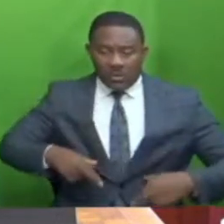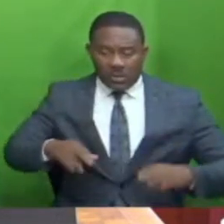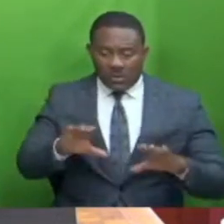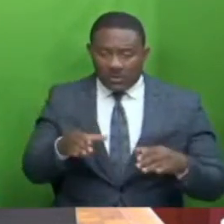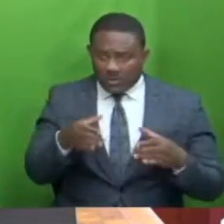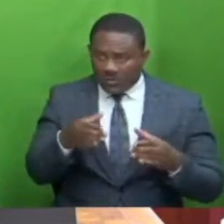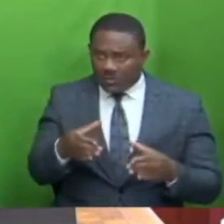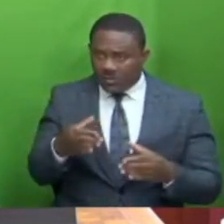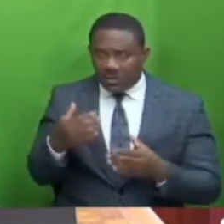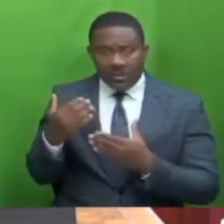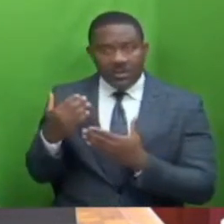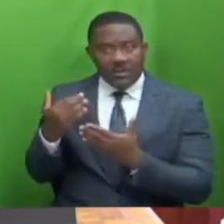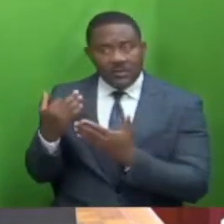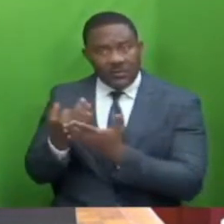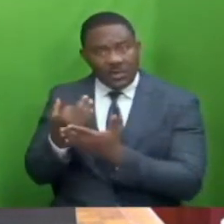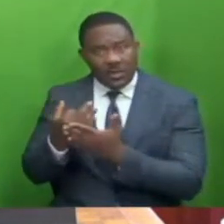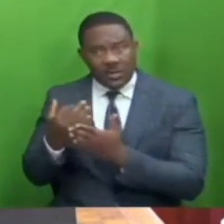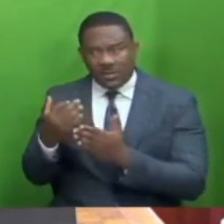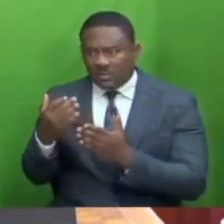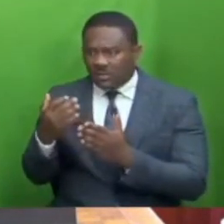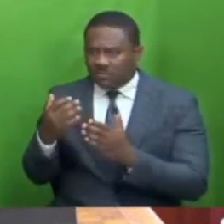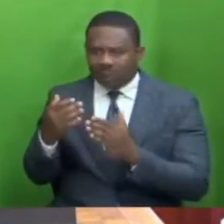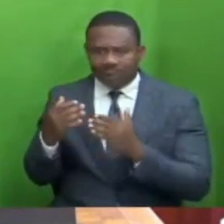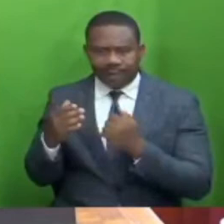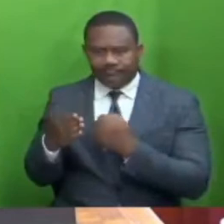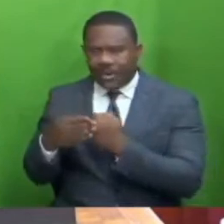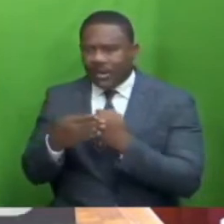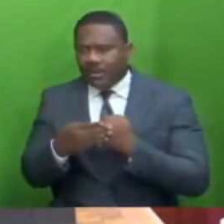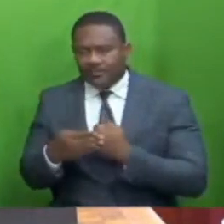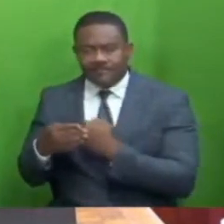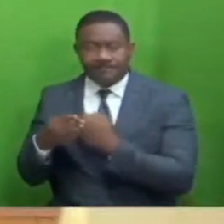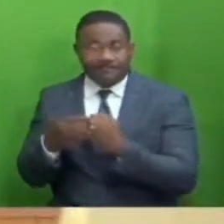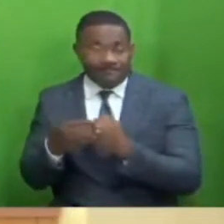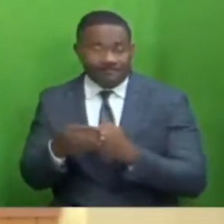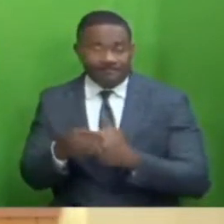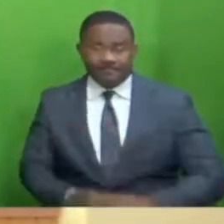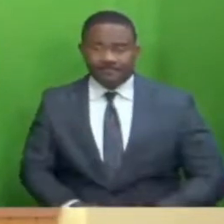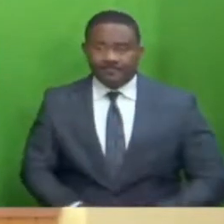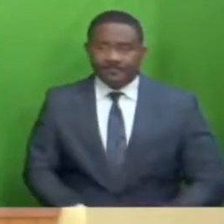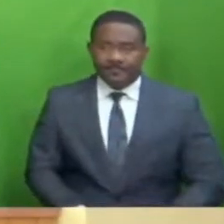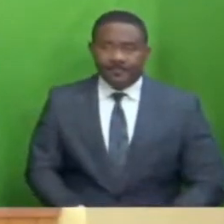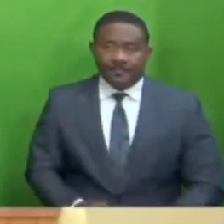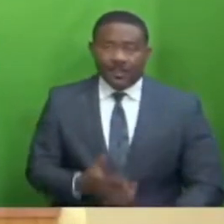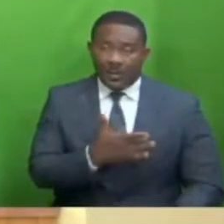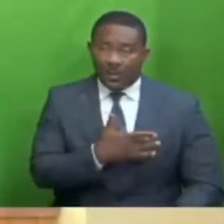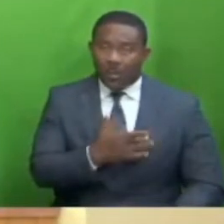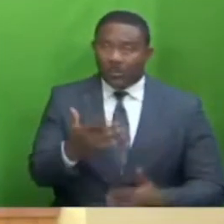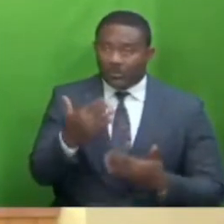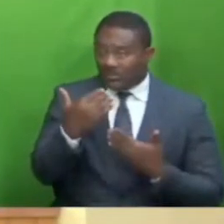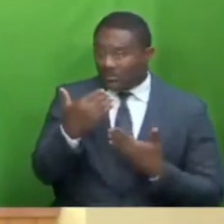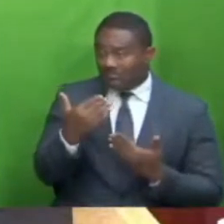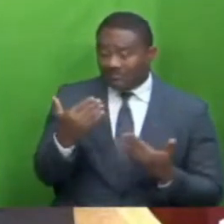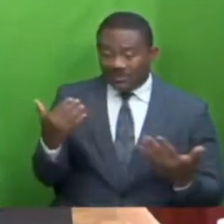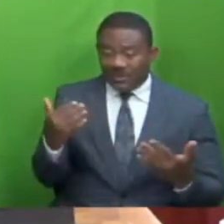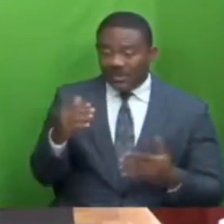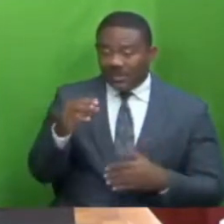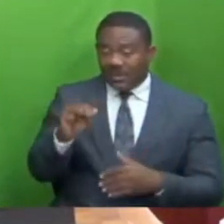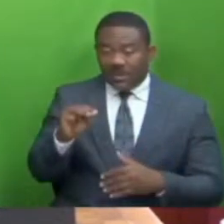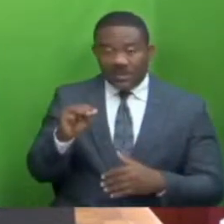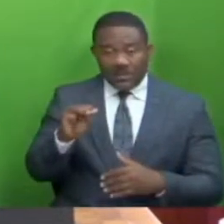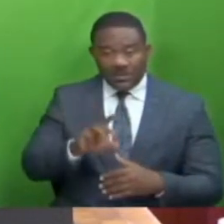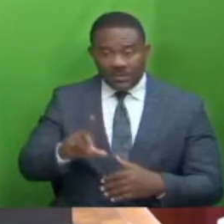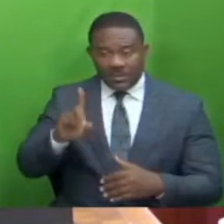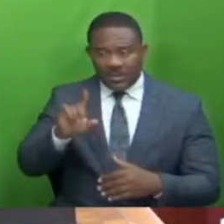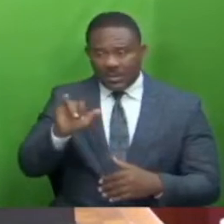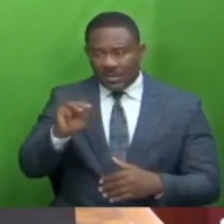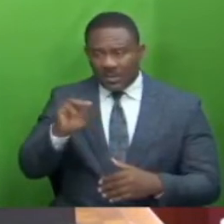other stakeholders who played critical roles. Permit me to express our sincere gratitude to the Managing Director of the